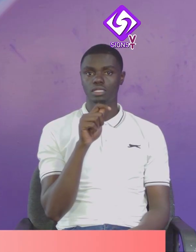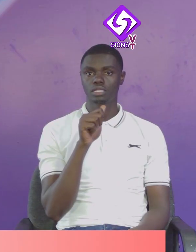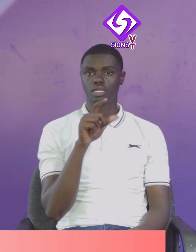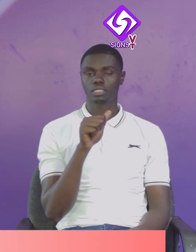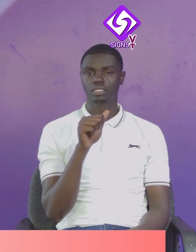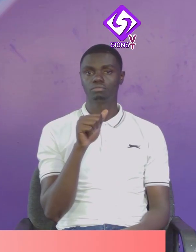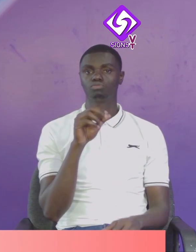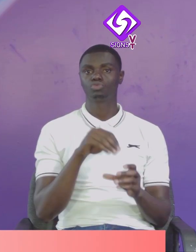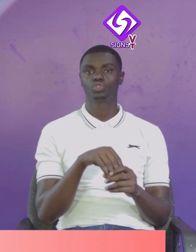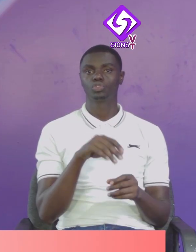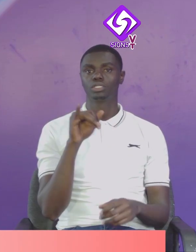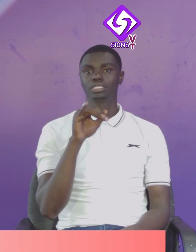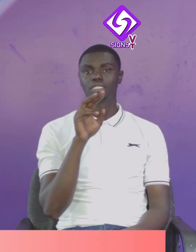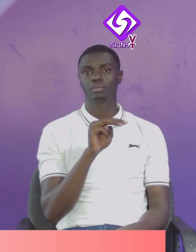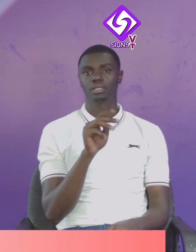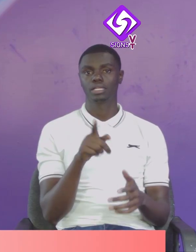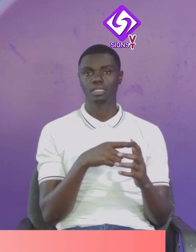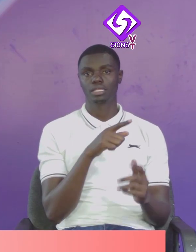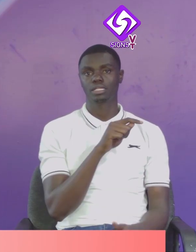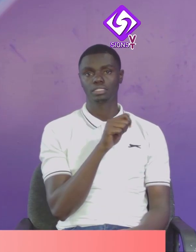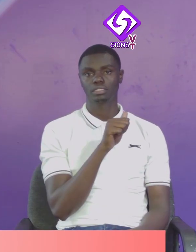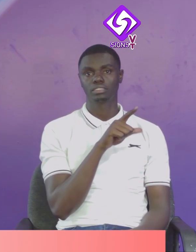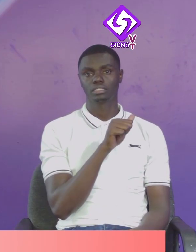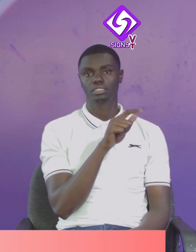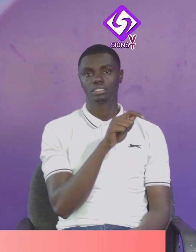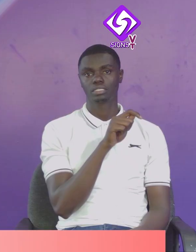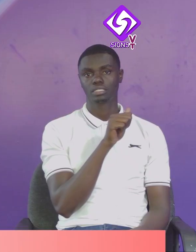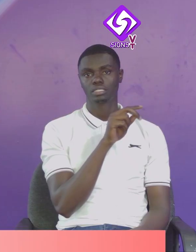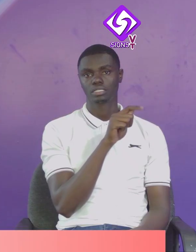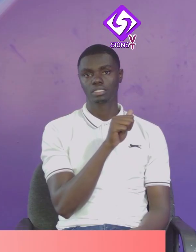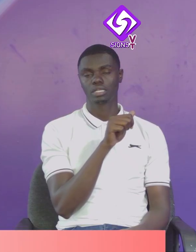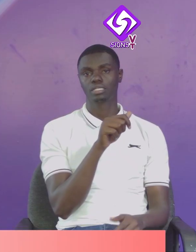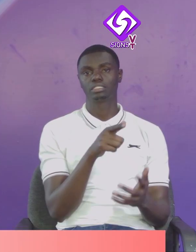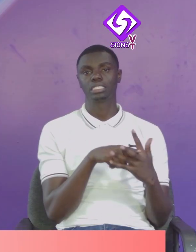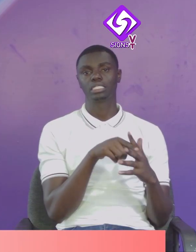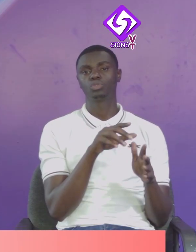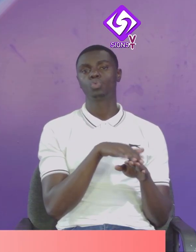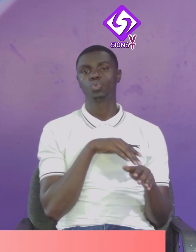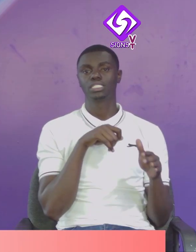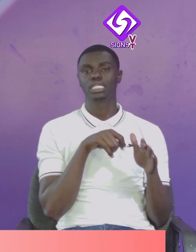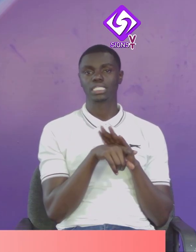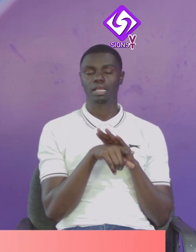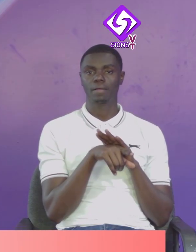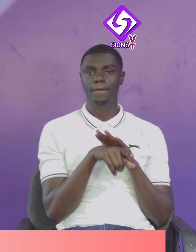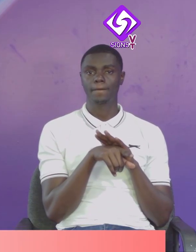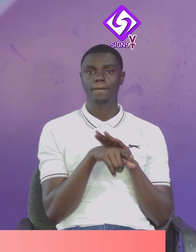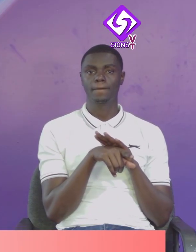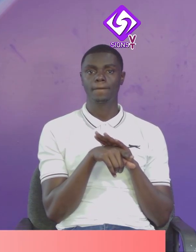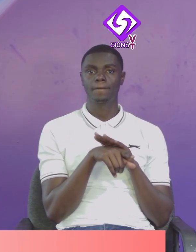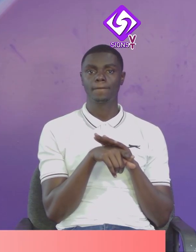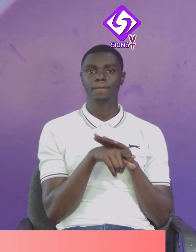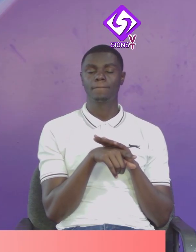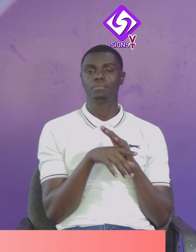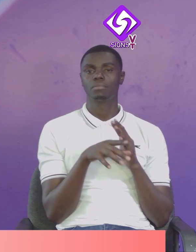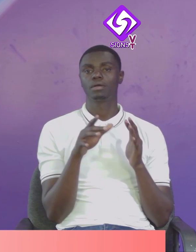failed. But then again, Atalanta, he started off really slow as their striker. And that has somewhat